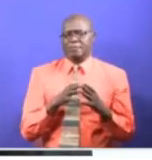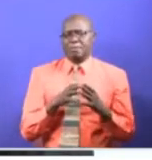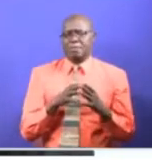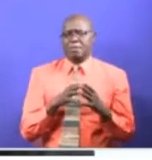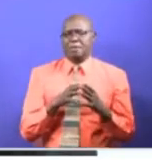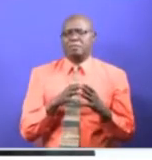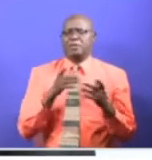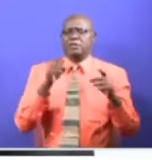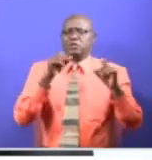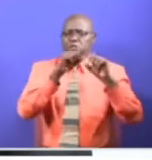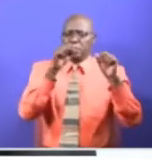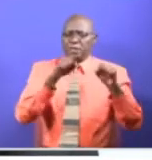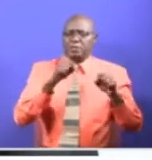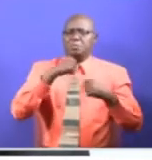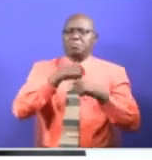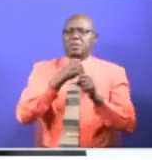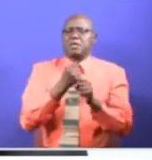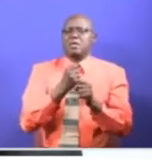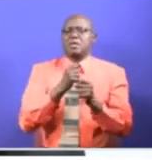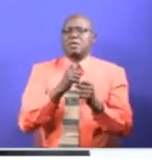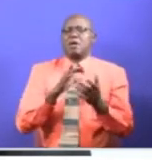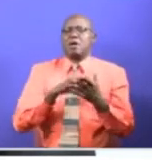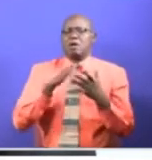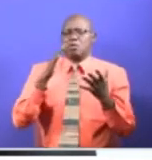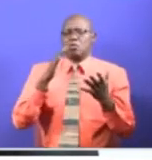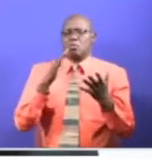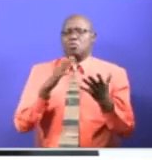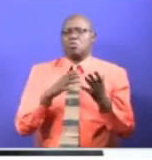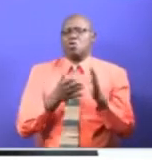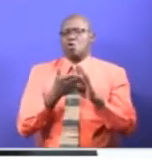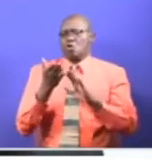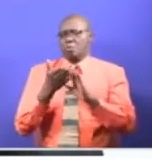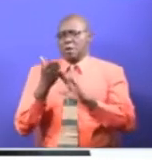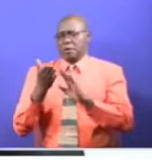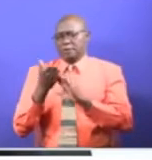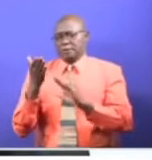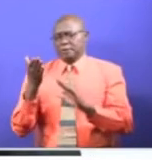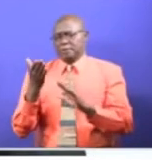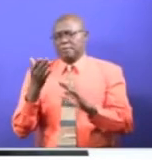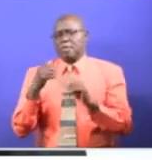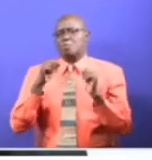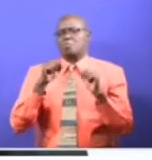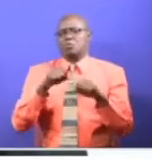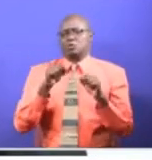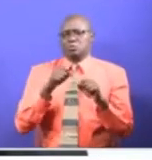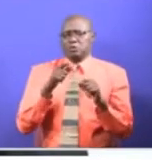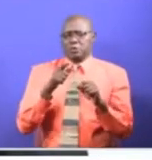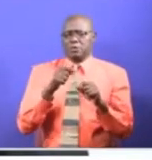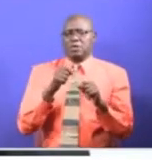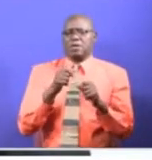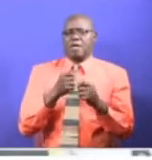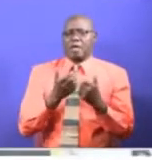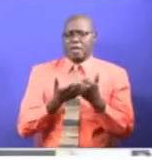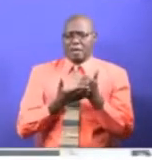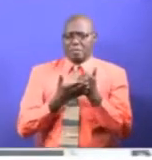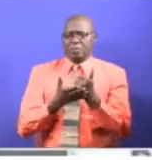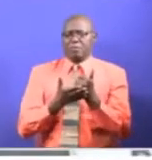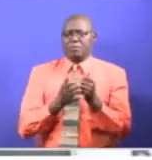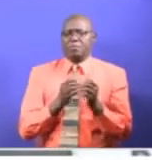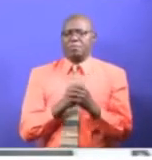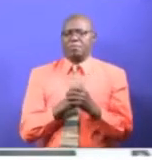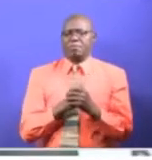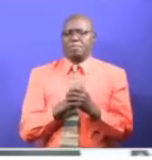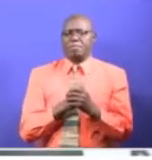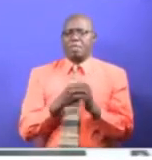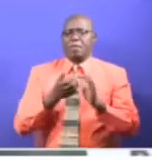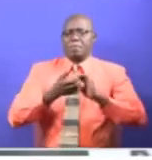the structuring makes it a lot more robust, and that is possible then with that, so that we can be able to scale it up. This partnership for